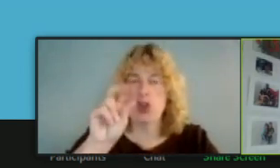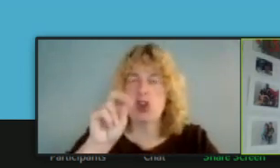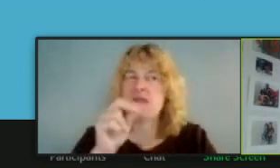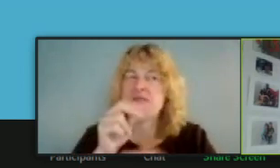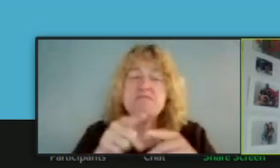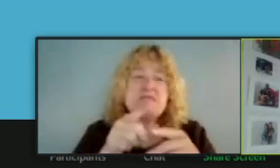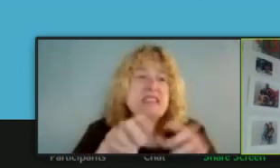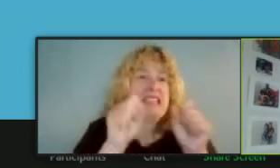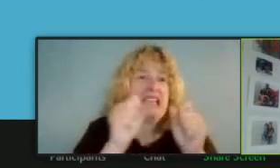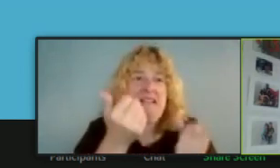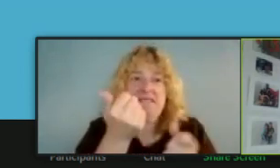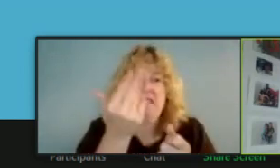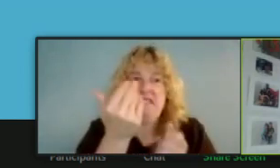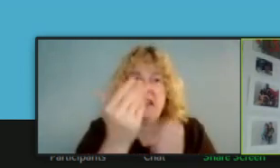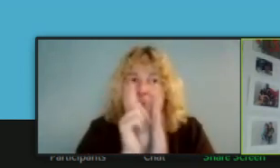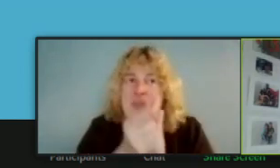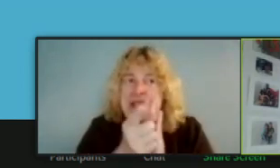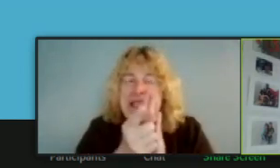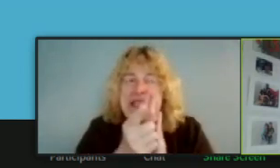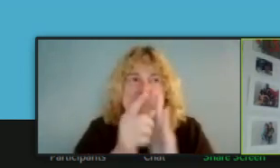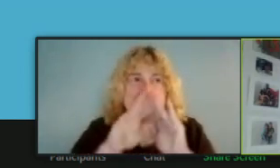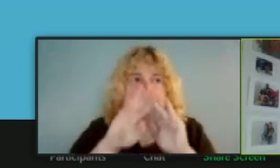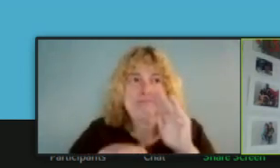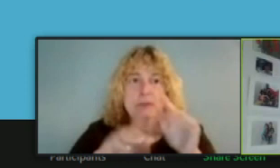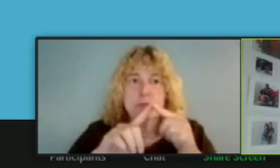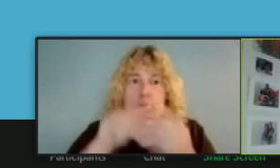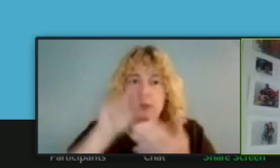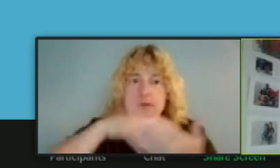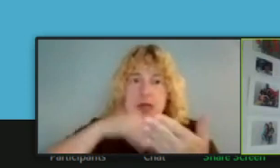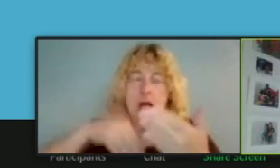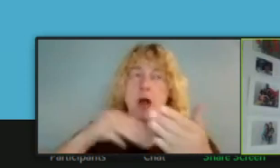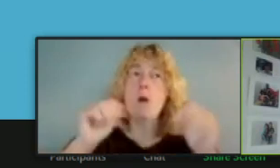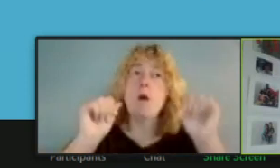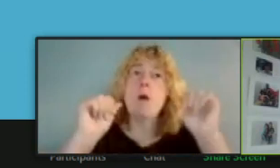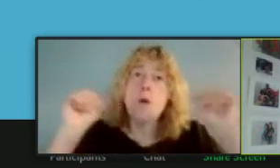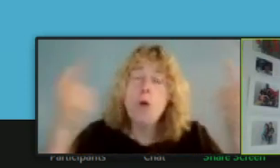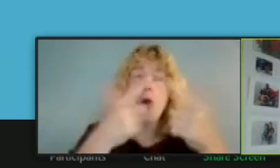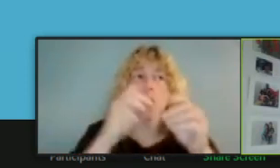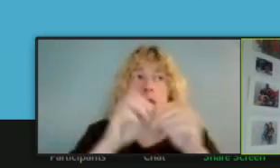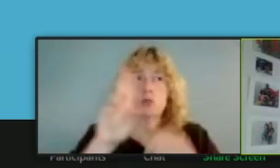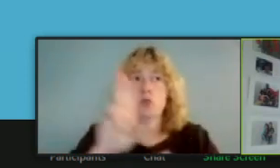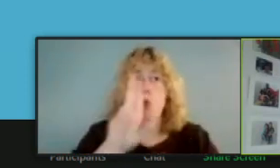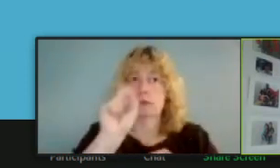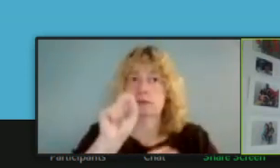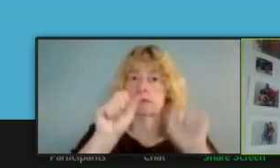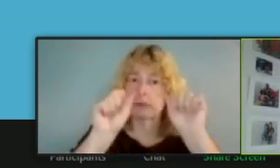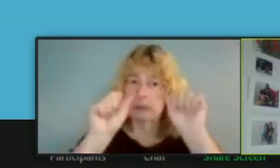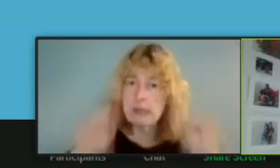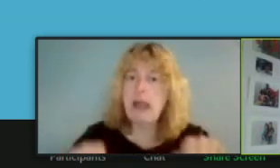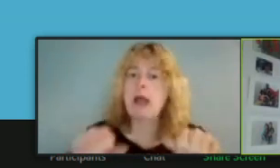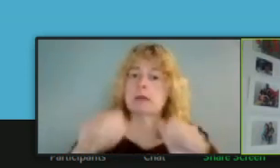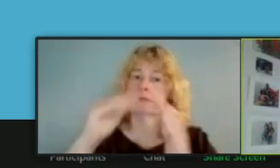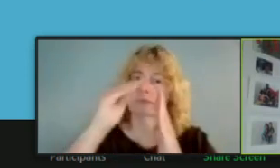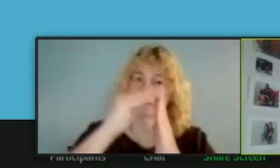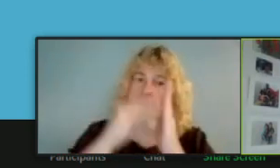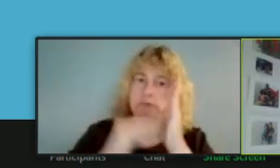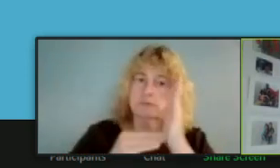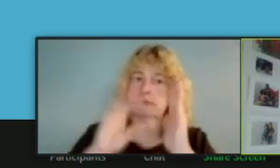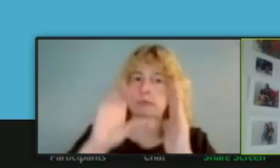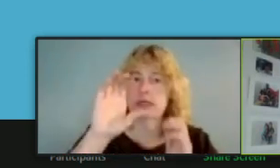minutes to fill out, and everyone in the United States can fill out their census.